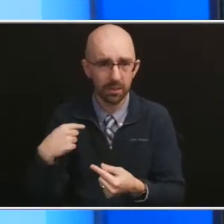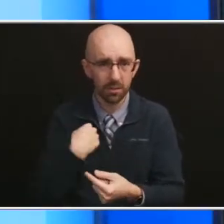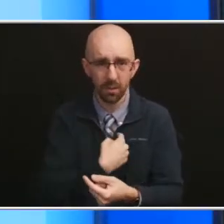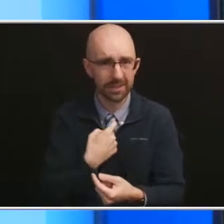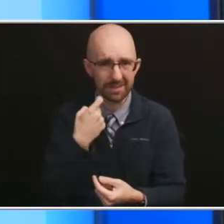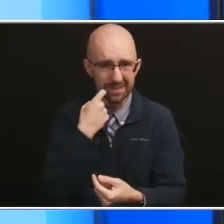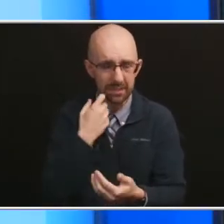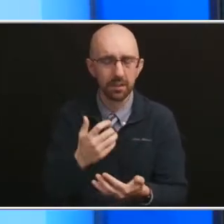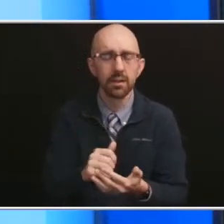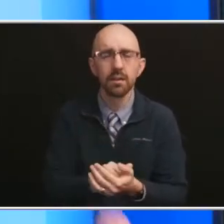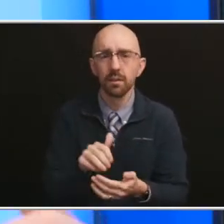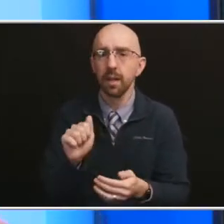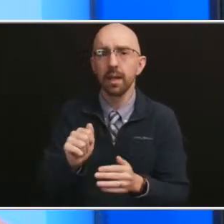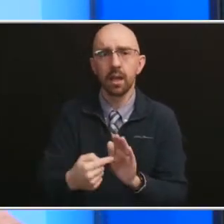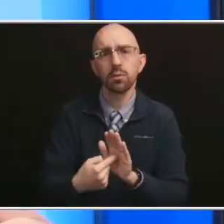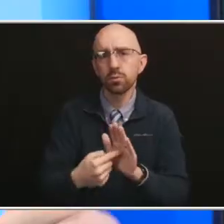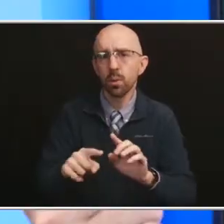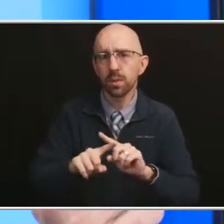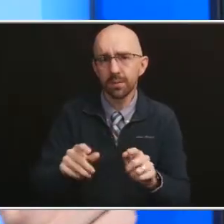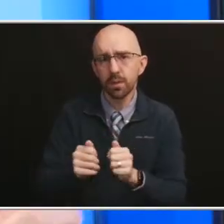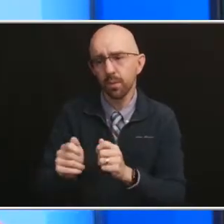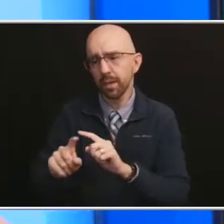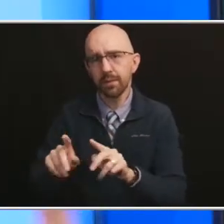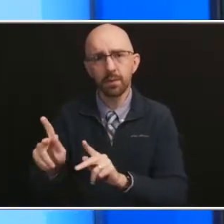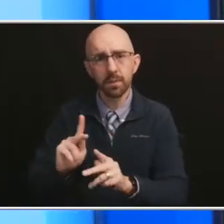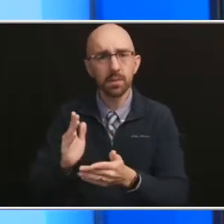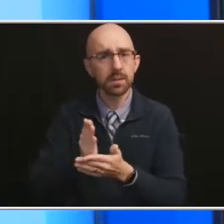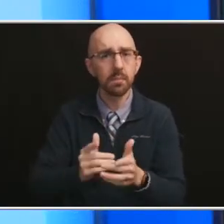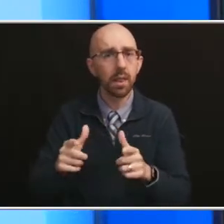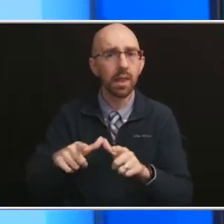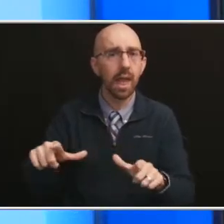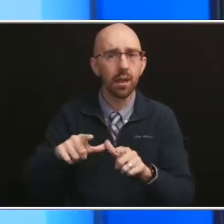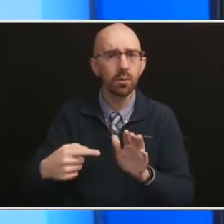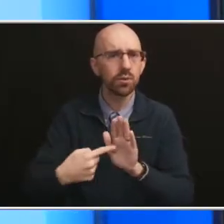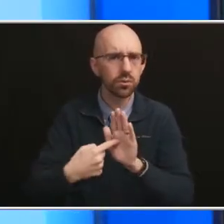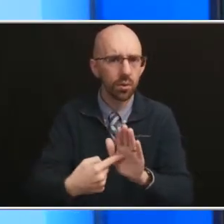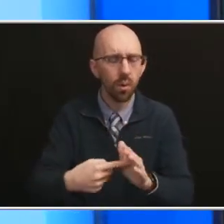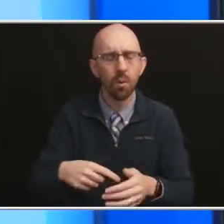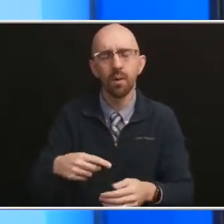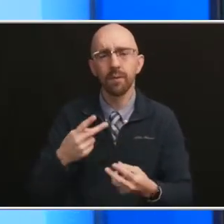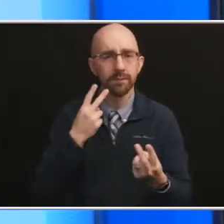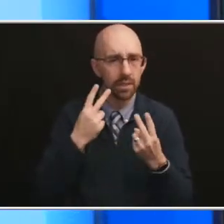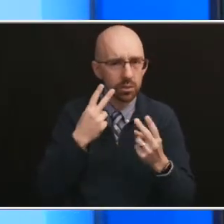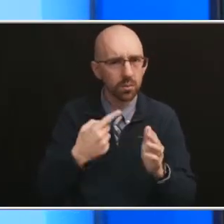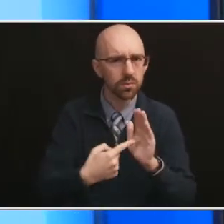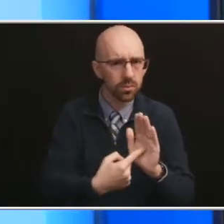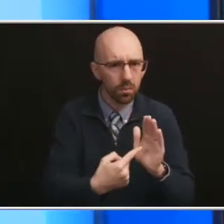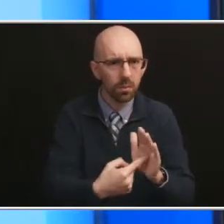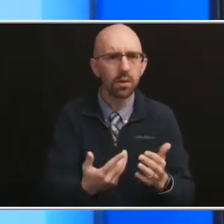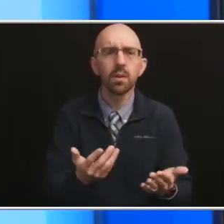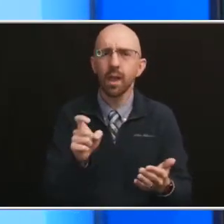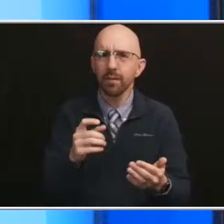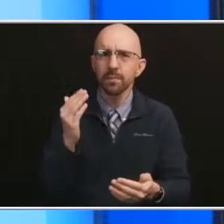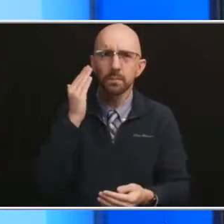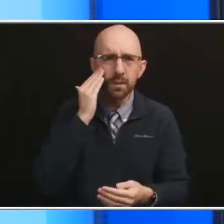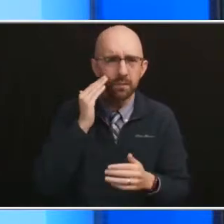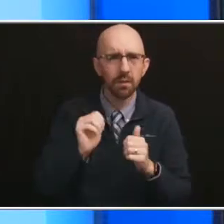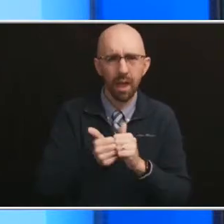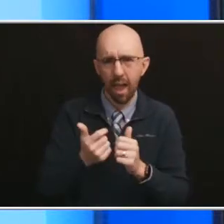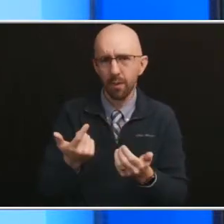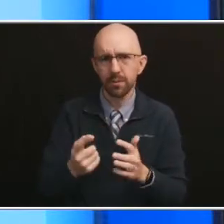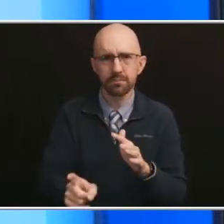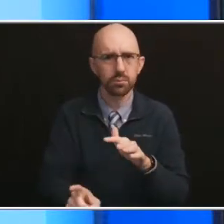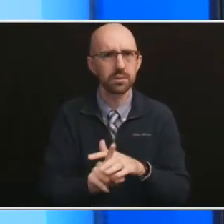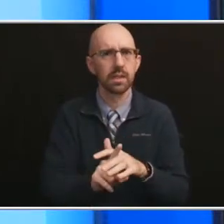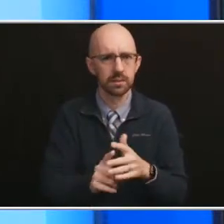can present differently in different people. Some people can have language symptoms or visual symptoms, so we have to be mindful of kind of the different ways it presents and then